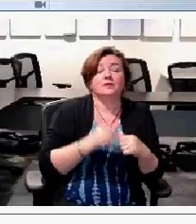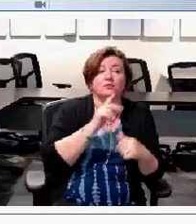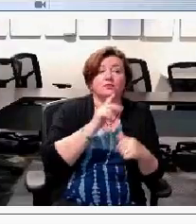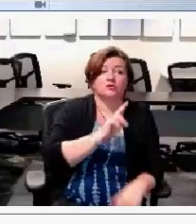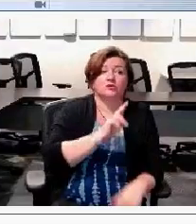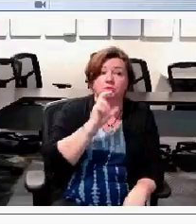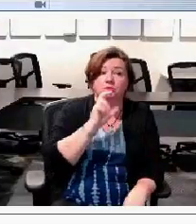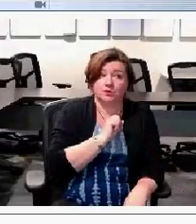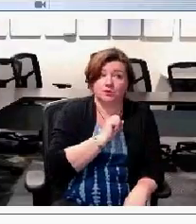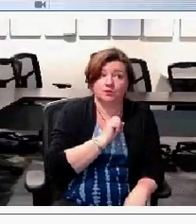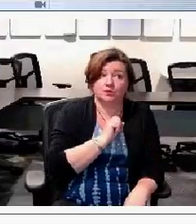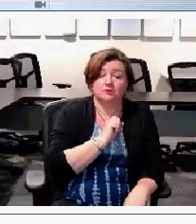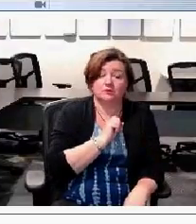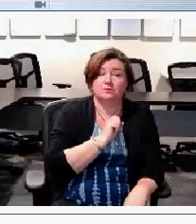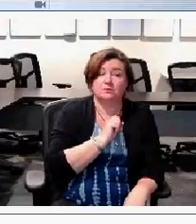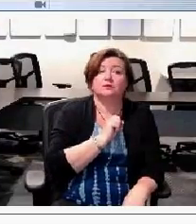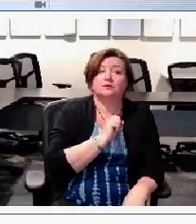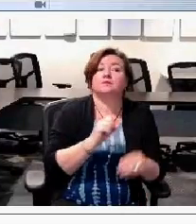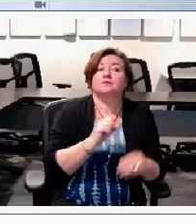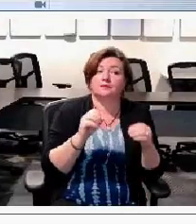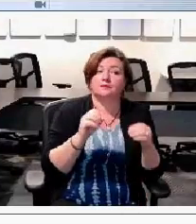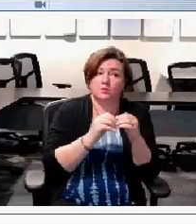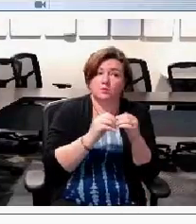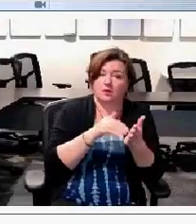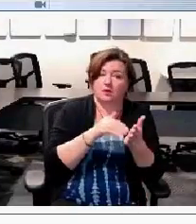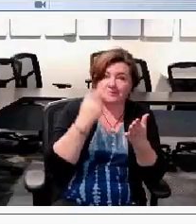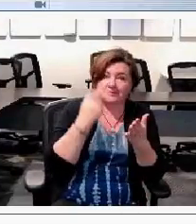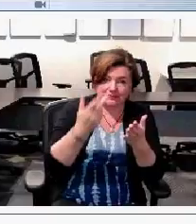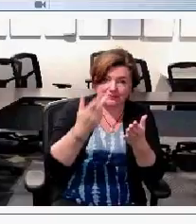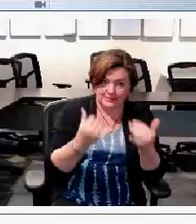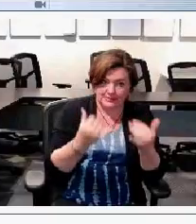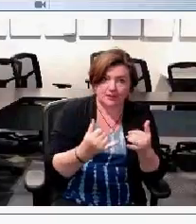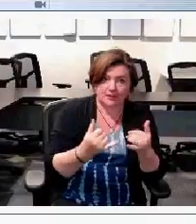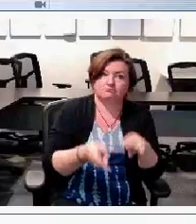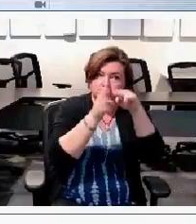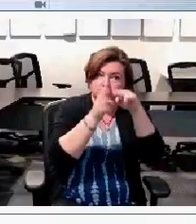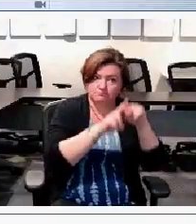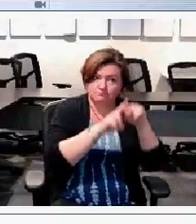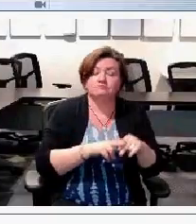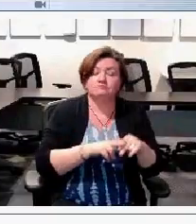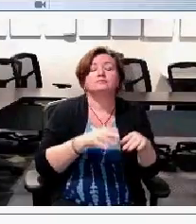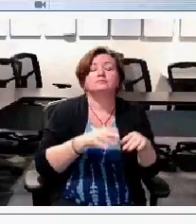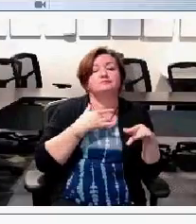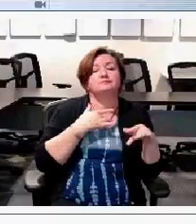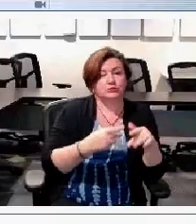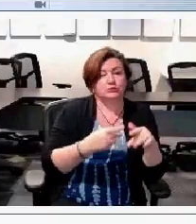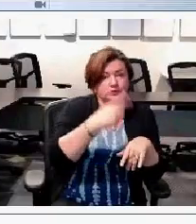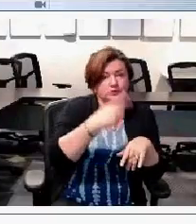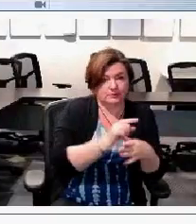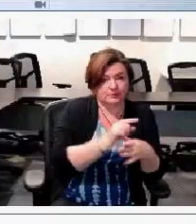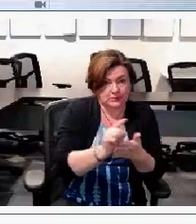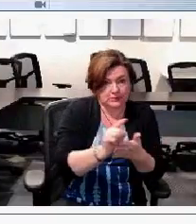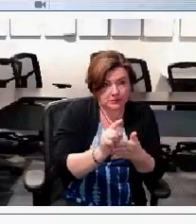Three-year-olds, we're increasing the amount of time that we see them. Group typically runs 2 times a